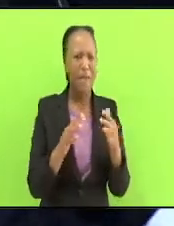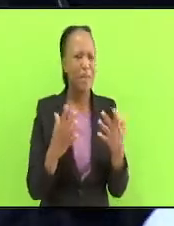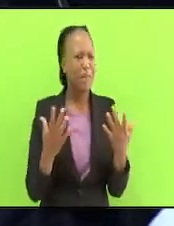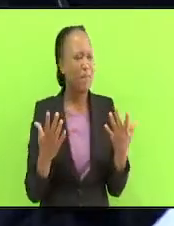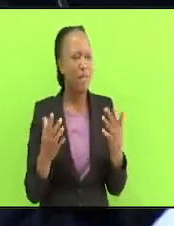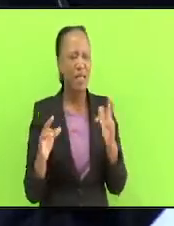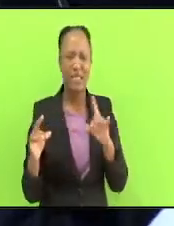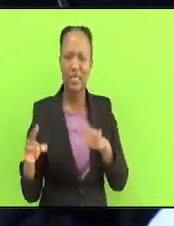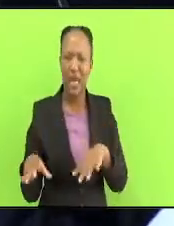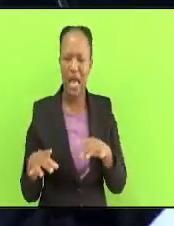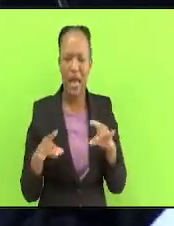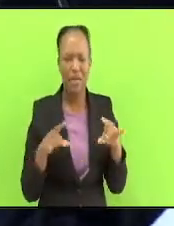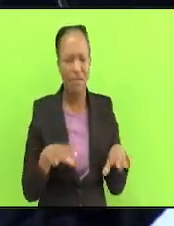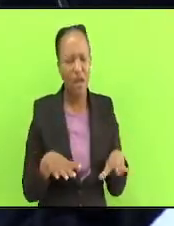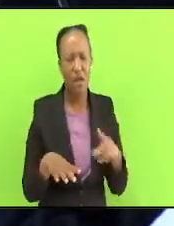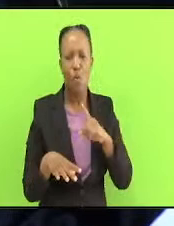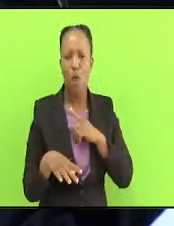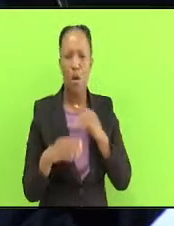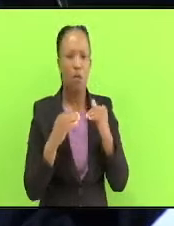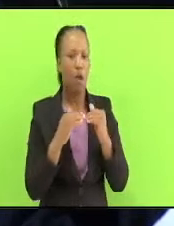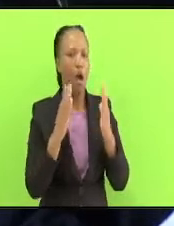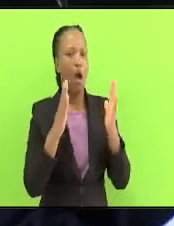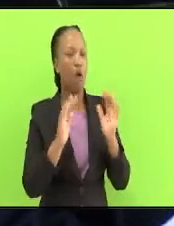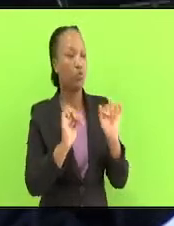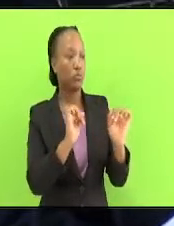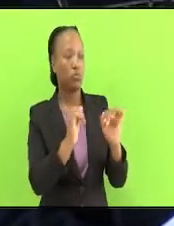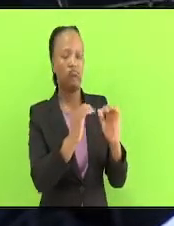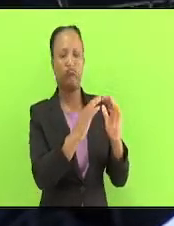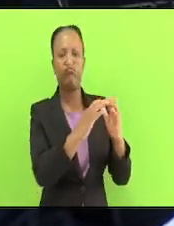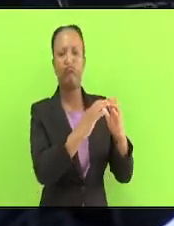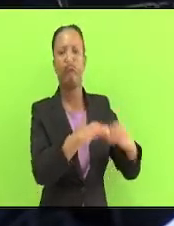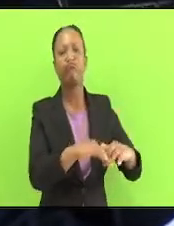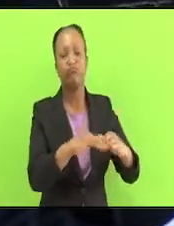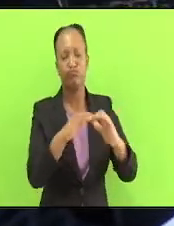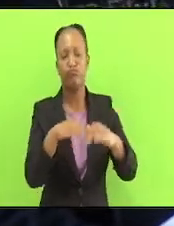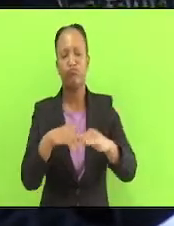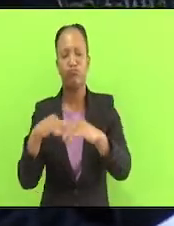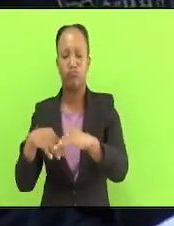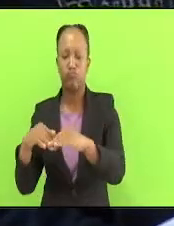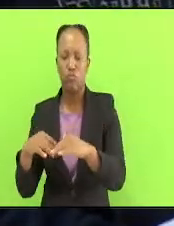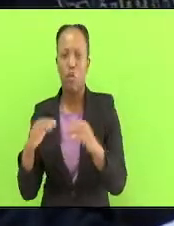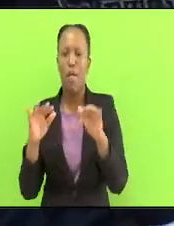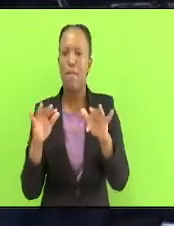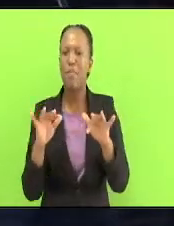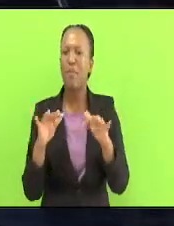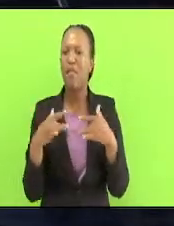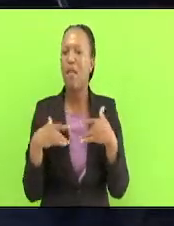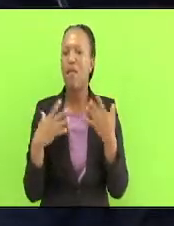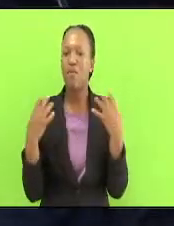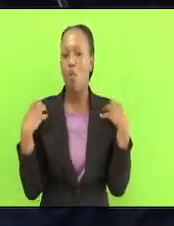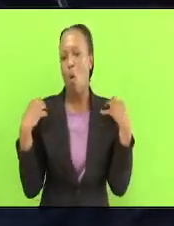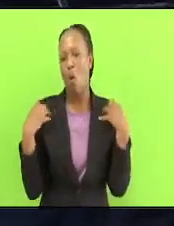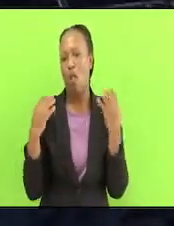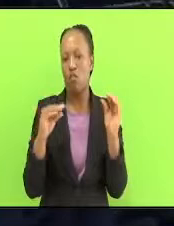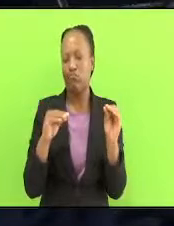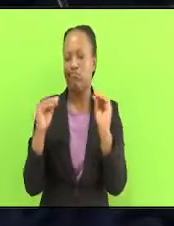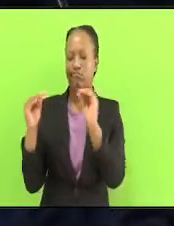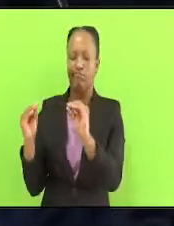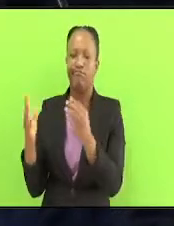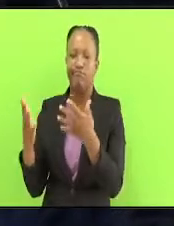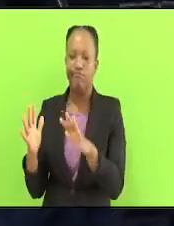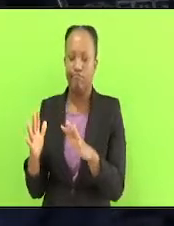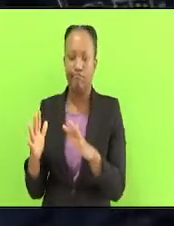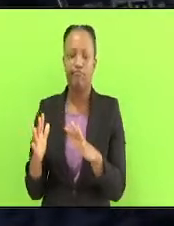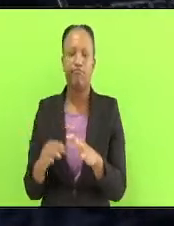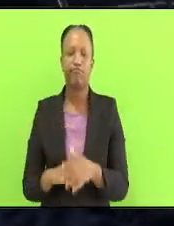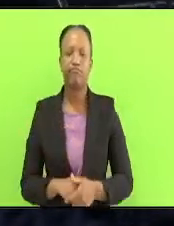teng ba tladitswe ka diholo. I saw this So, problem when I went to DL Pan, where they experienced a severe flood. In fact, what